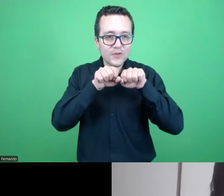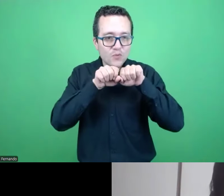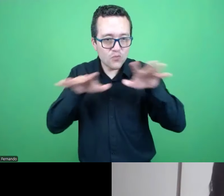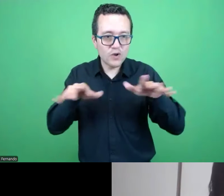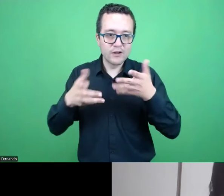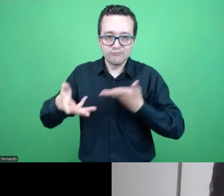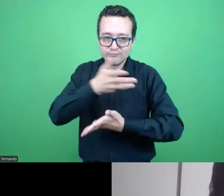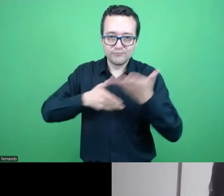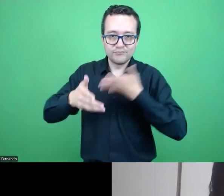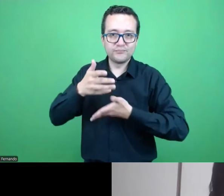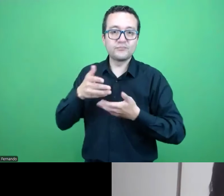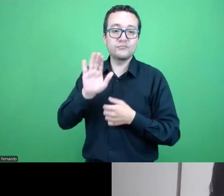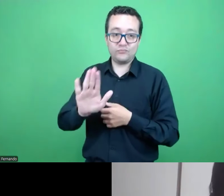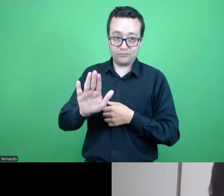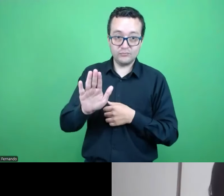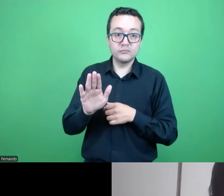accessible? How do you make sure that